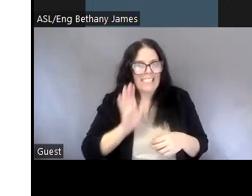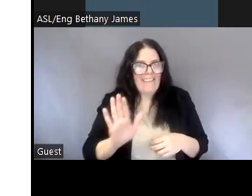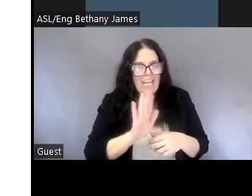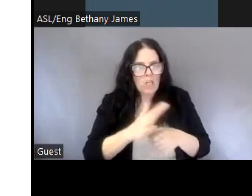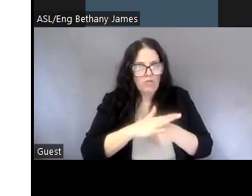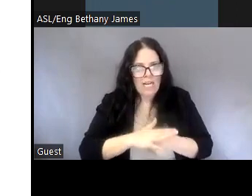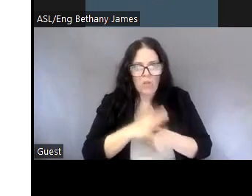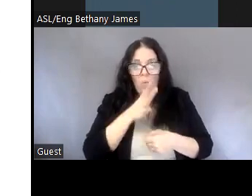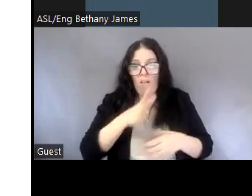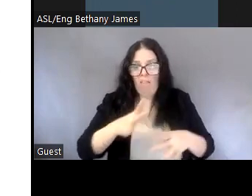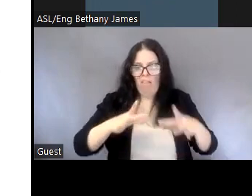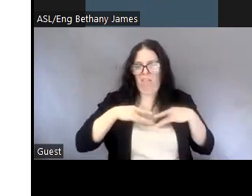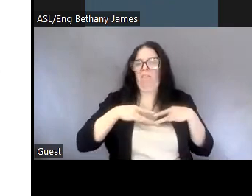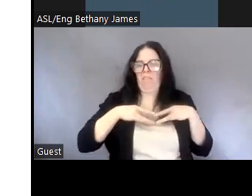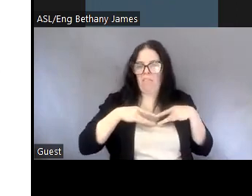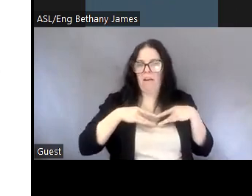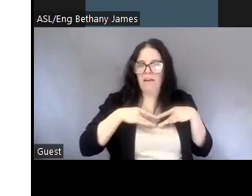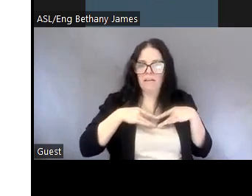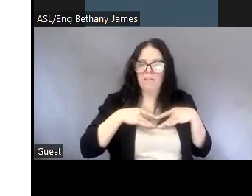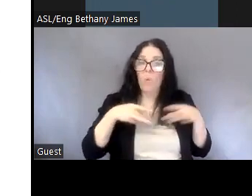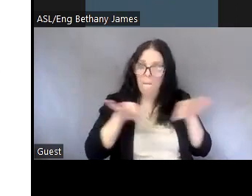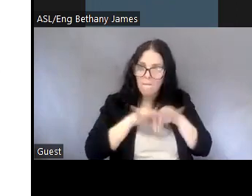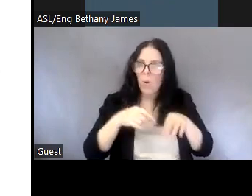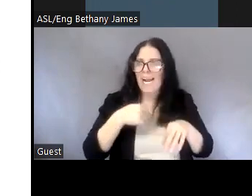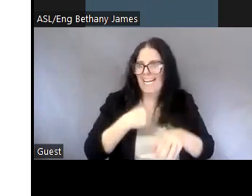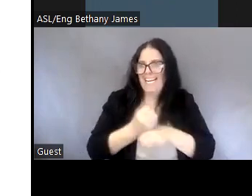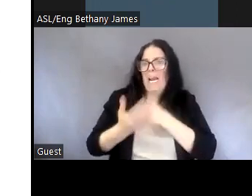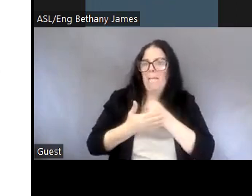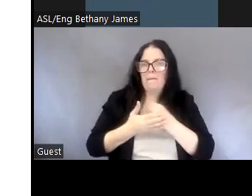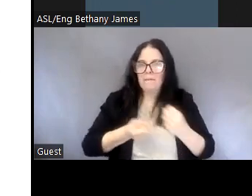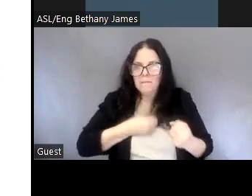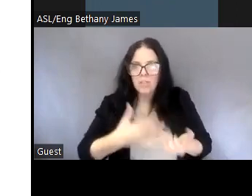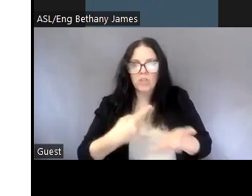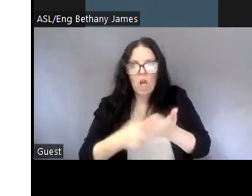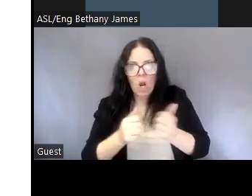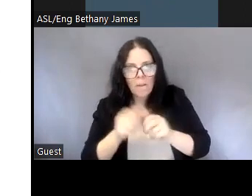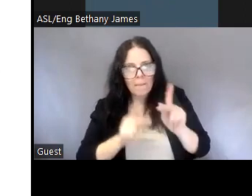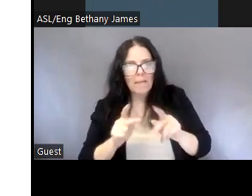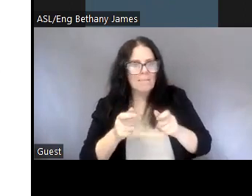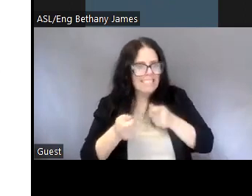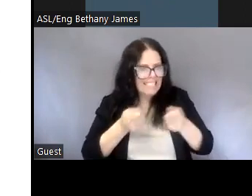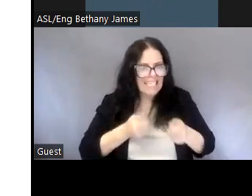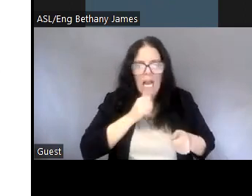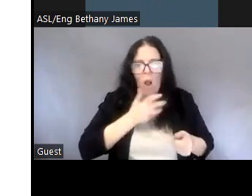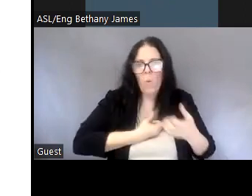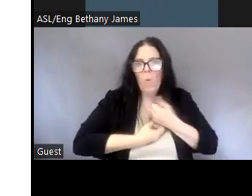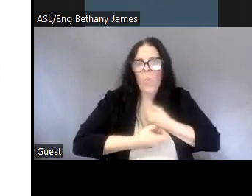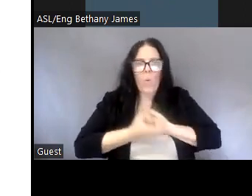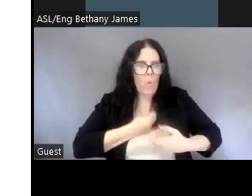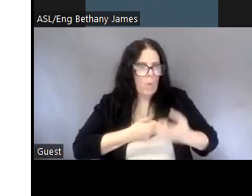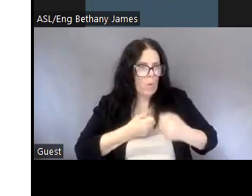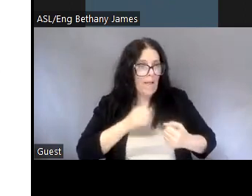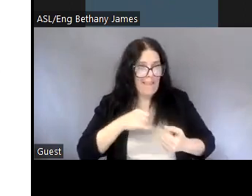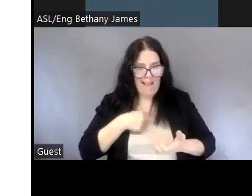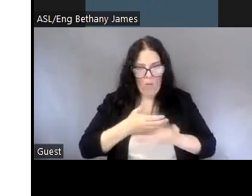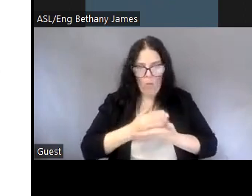also traumatizing to you. And so get some help, talk to people, deal with those challenges, deal with that adversity,